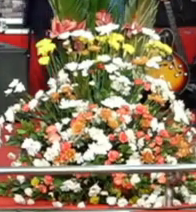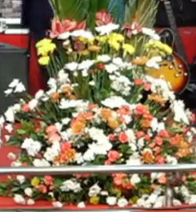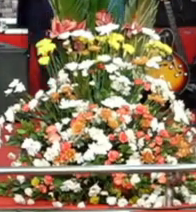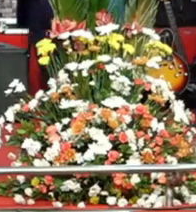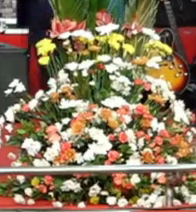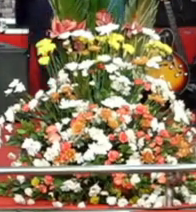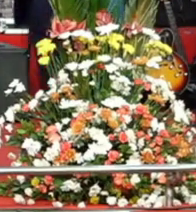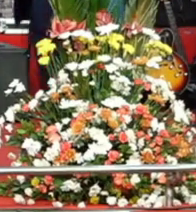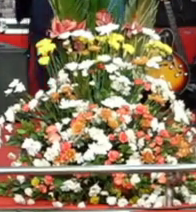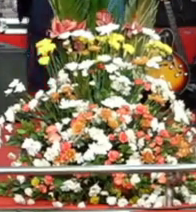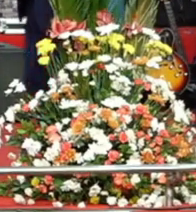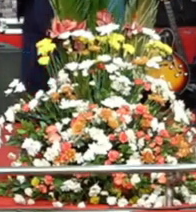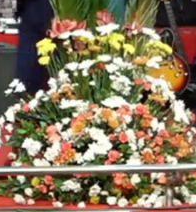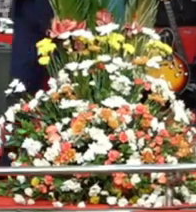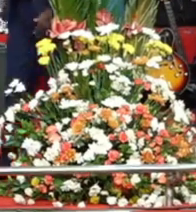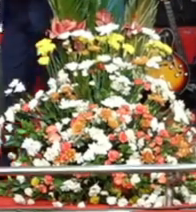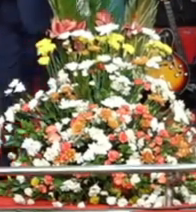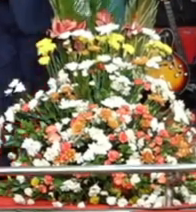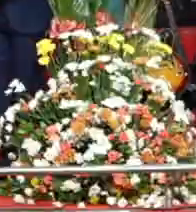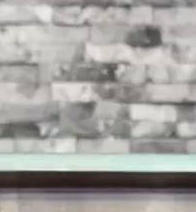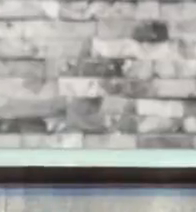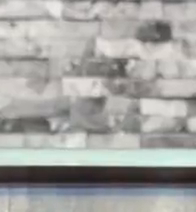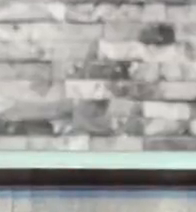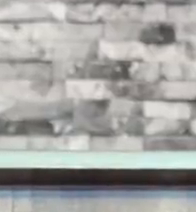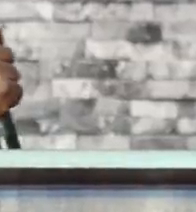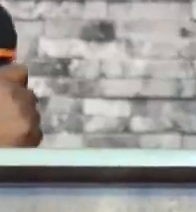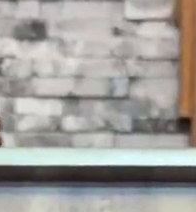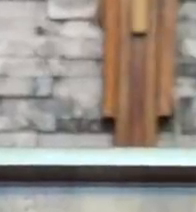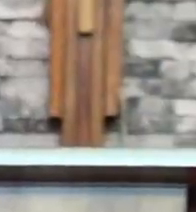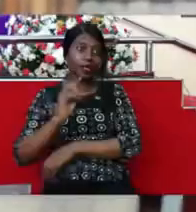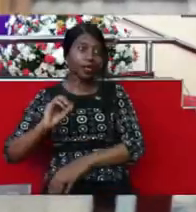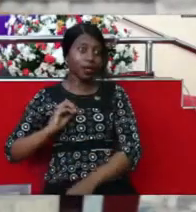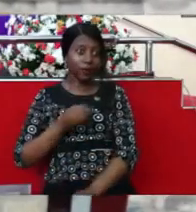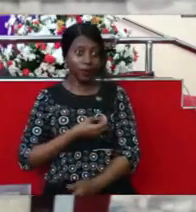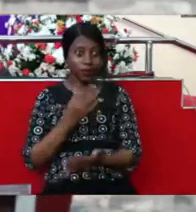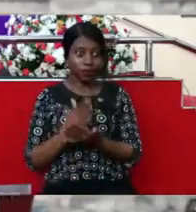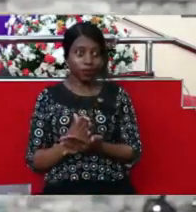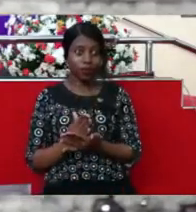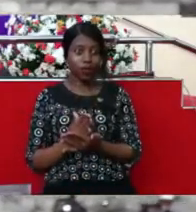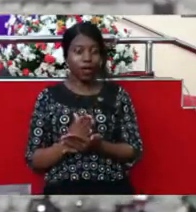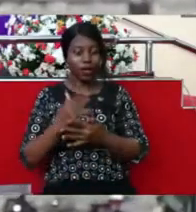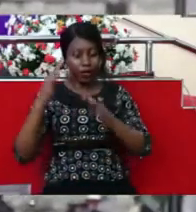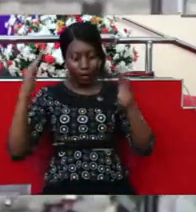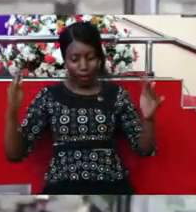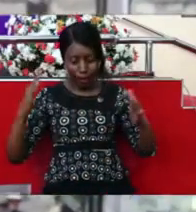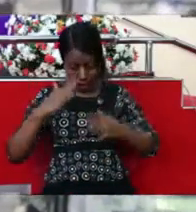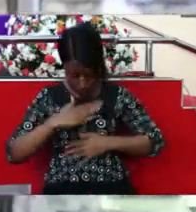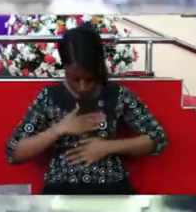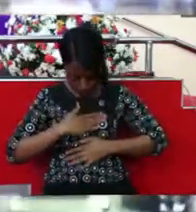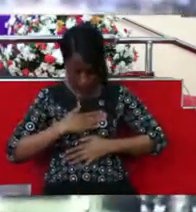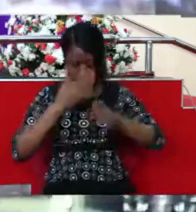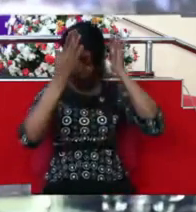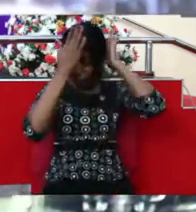Because today as well is your family day. And we are glad. This is a great honor, Bishop Jimmy, that I